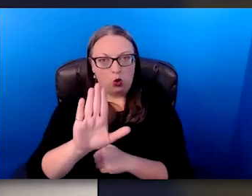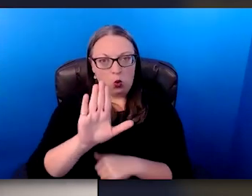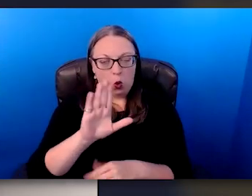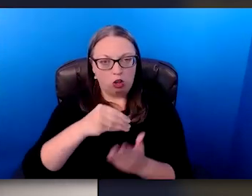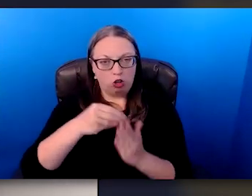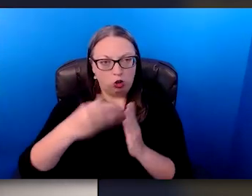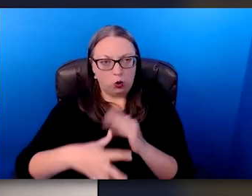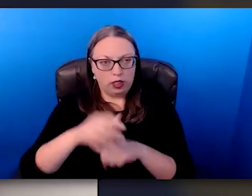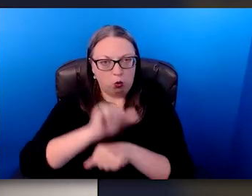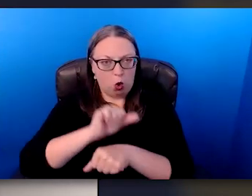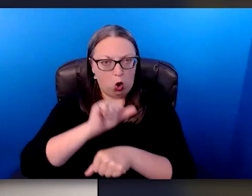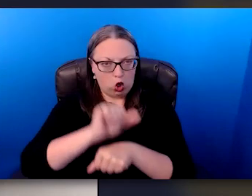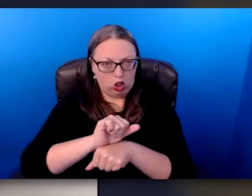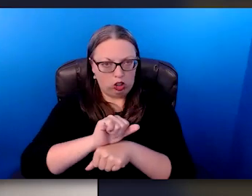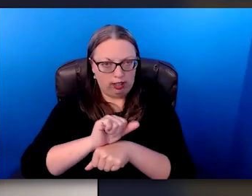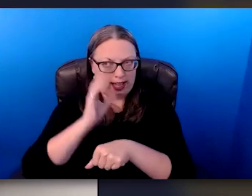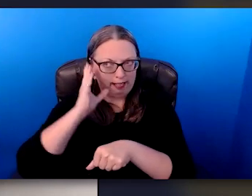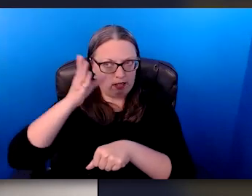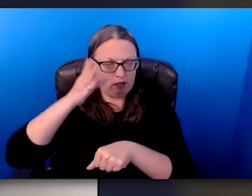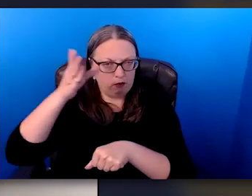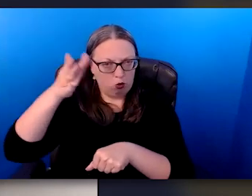future?